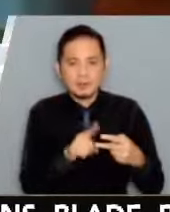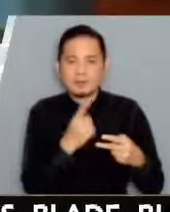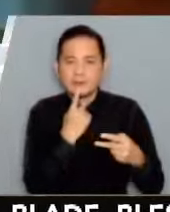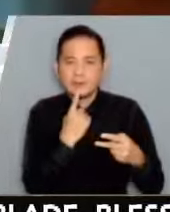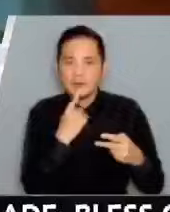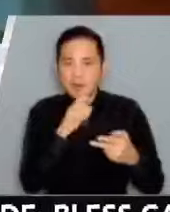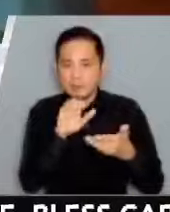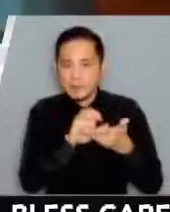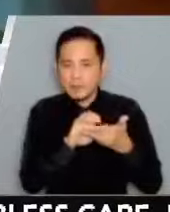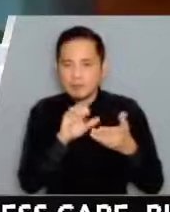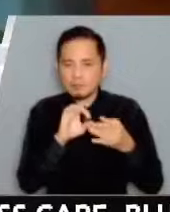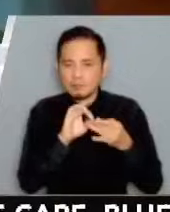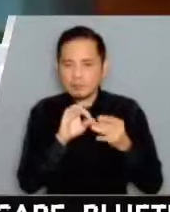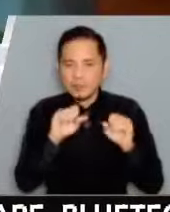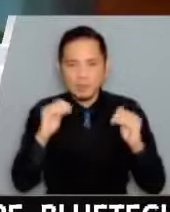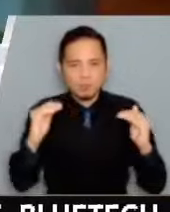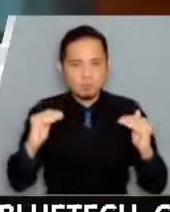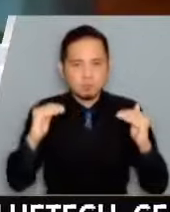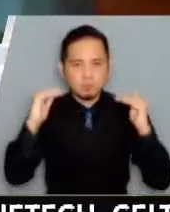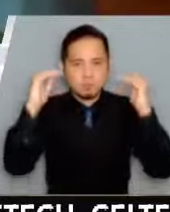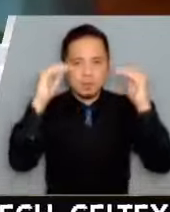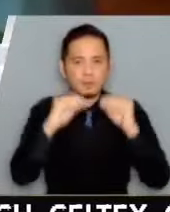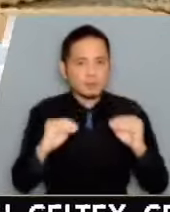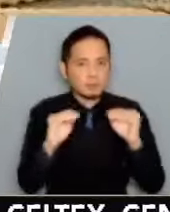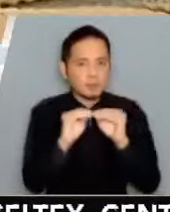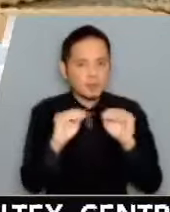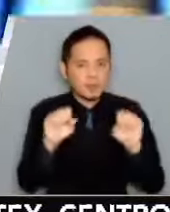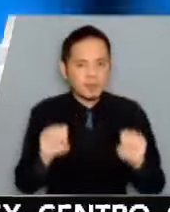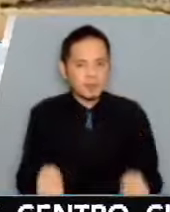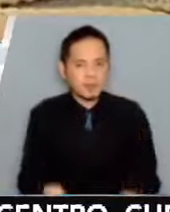kanilang relationship ni Chiz.